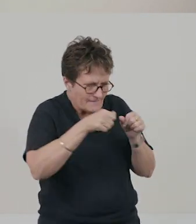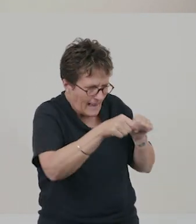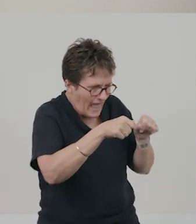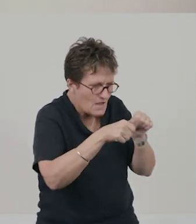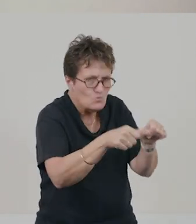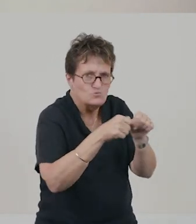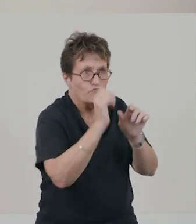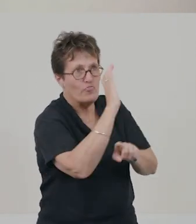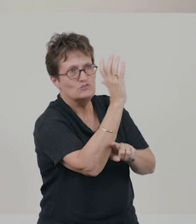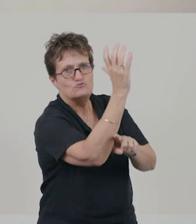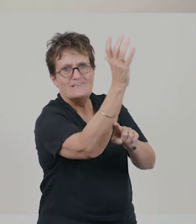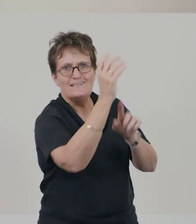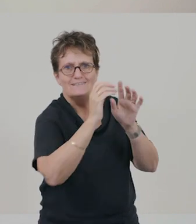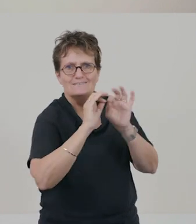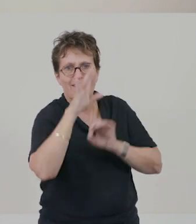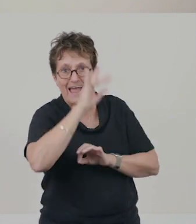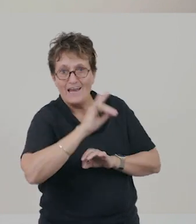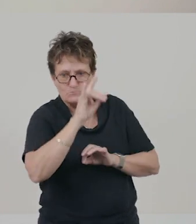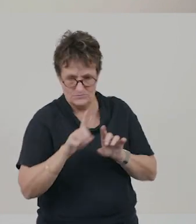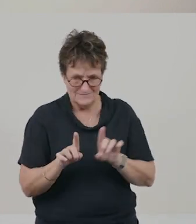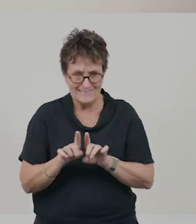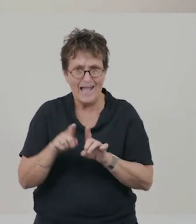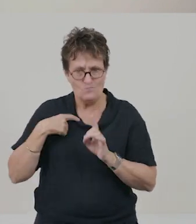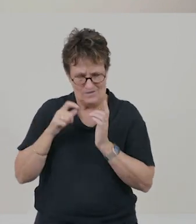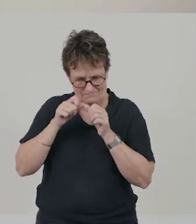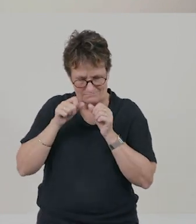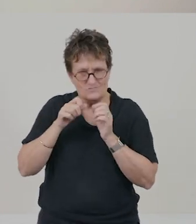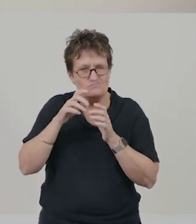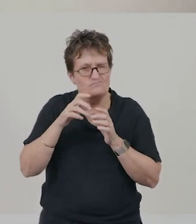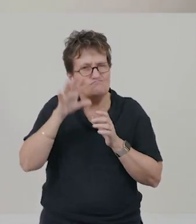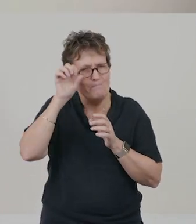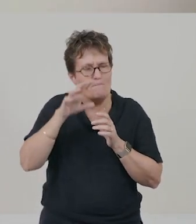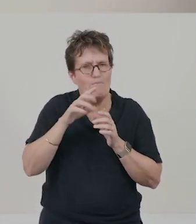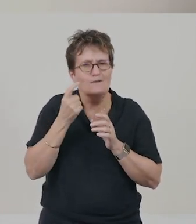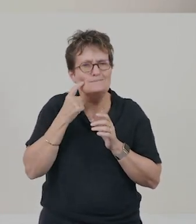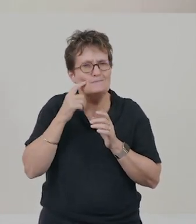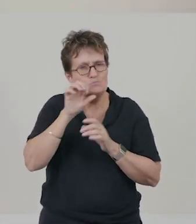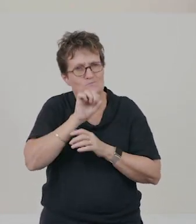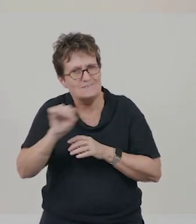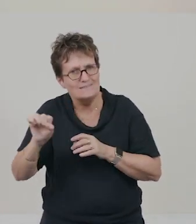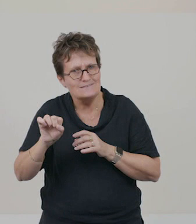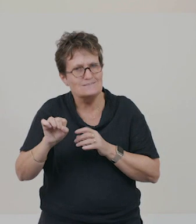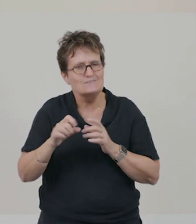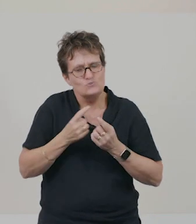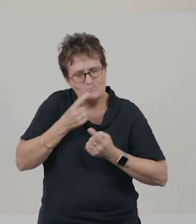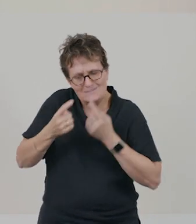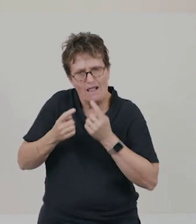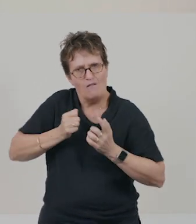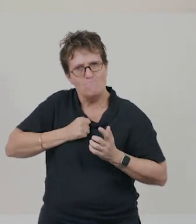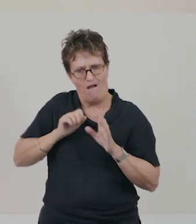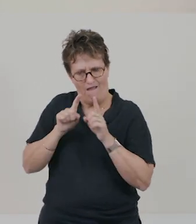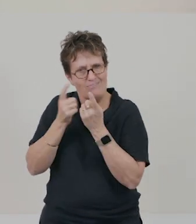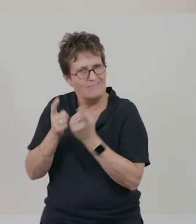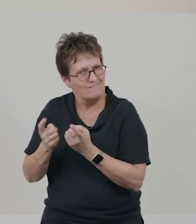the animals. We also made a museum and revised parts of a simple sentence so we could write sentences to tell about